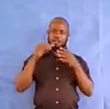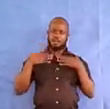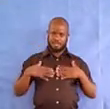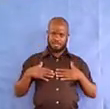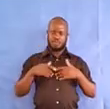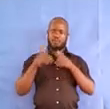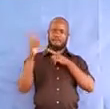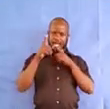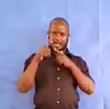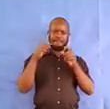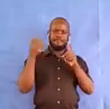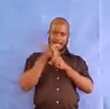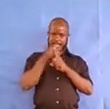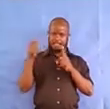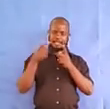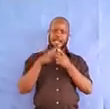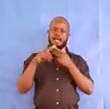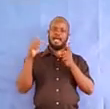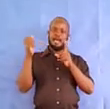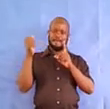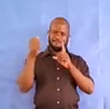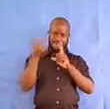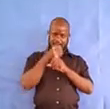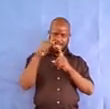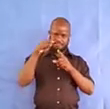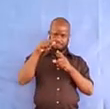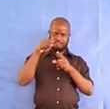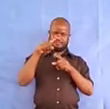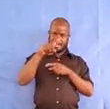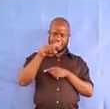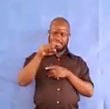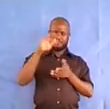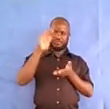virus, and viral levels drop.